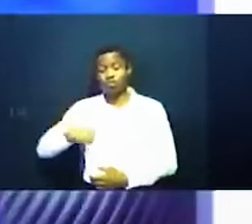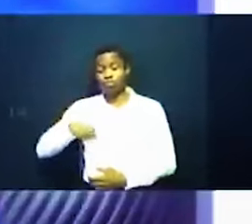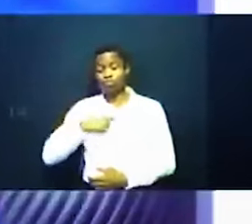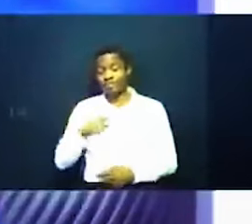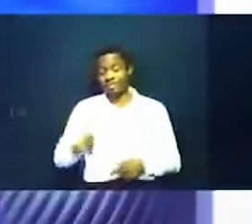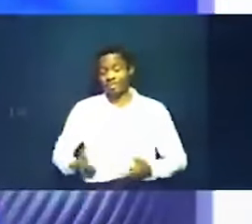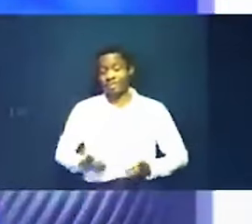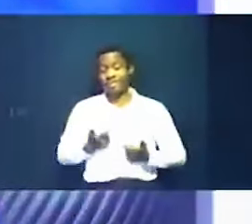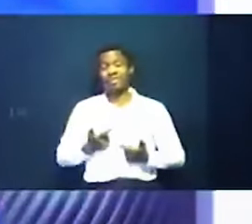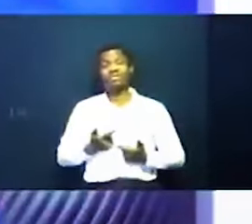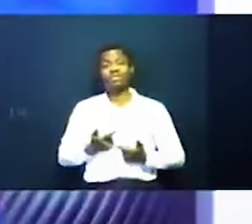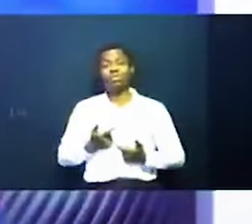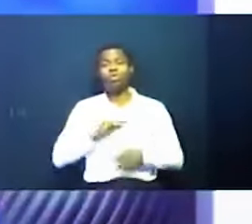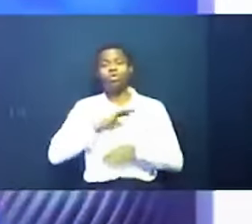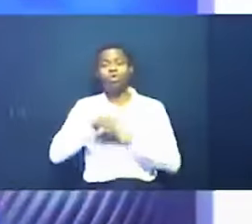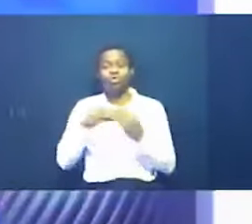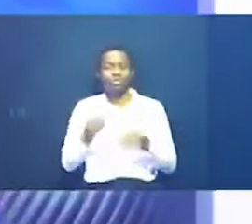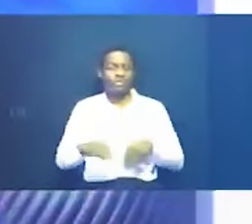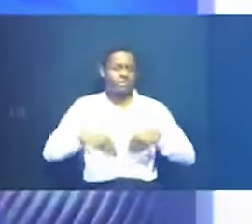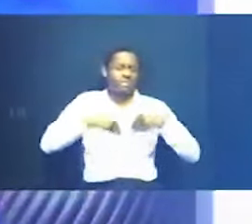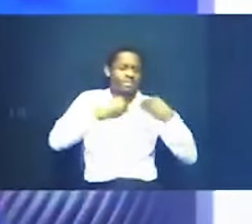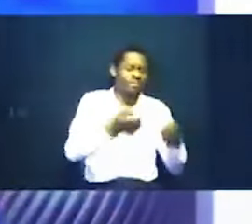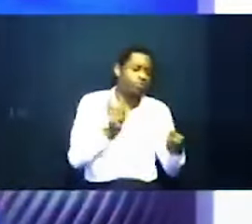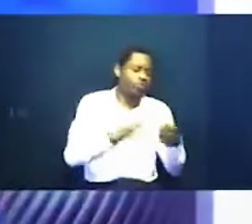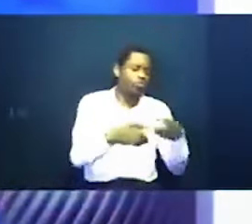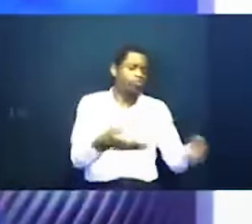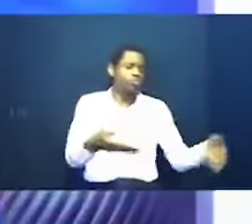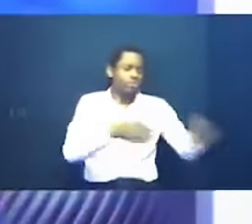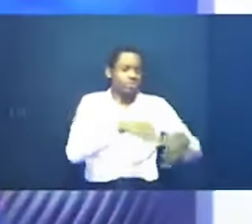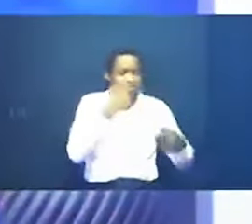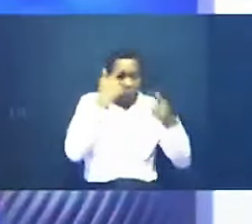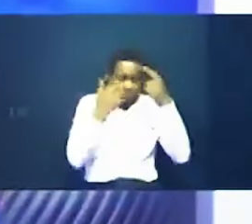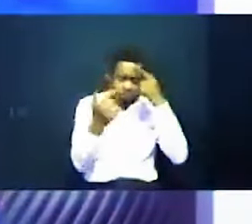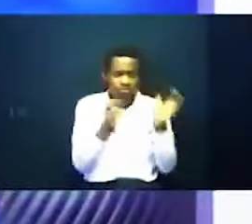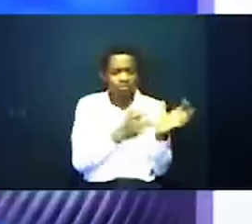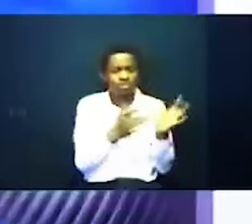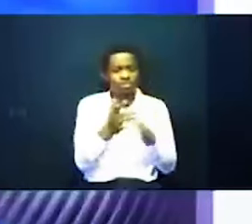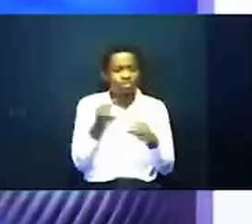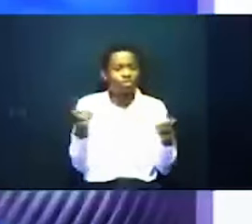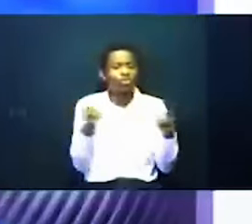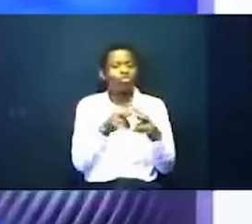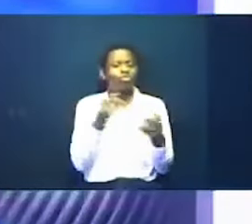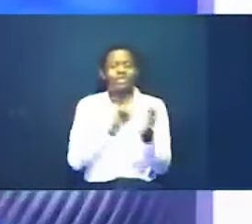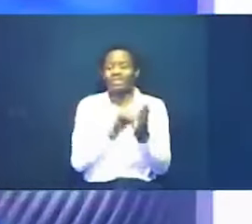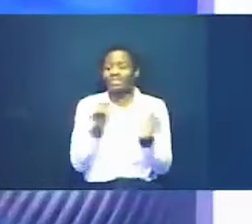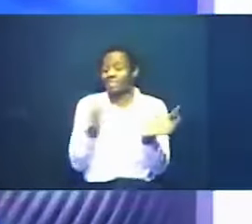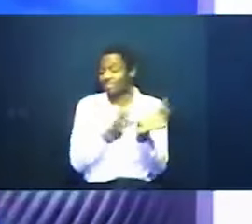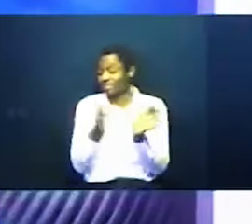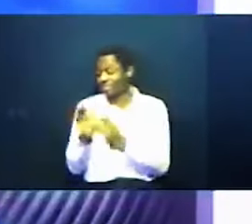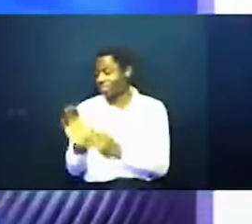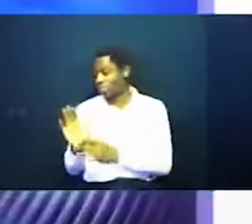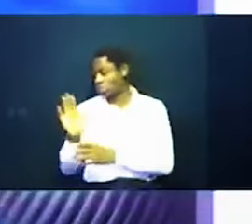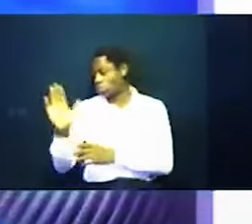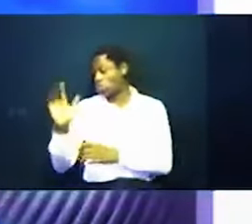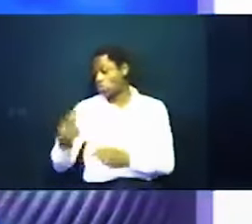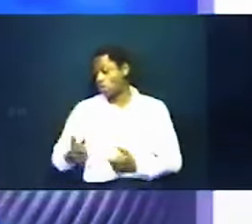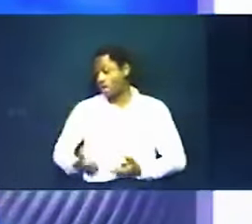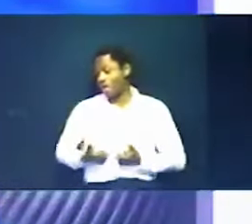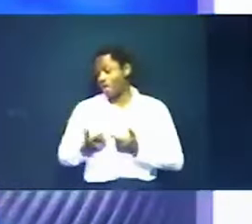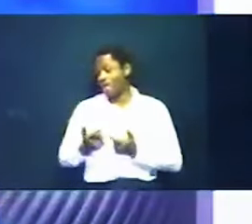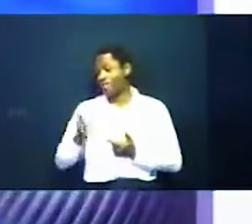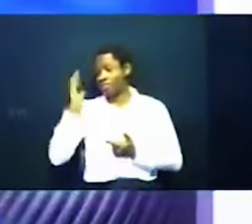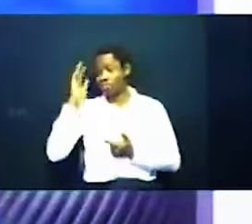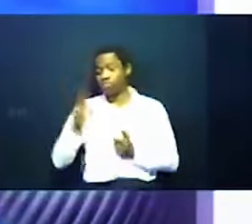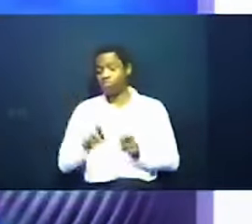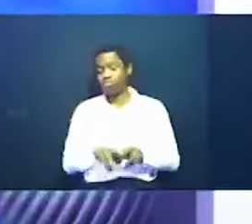always being given over to death for Jesus' sake, so that his life may also